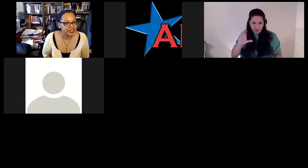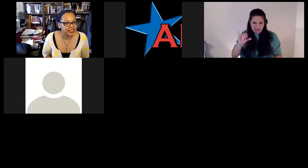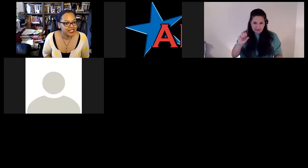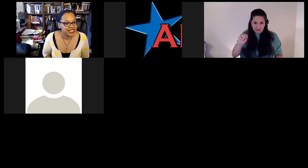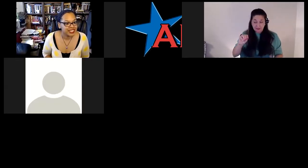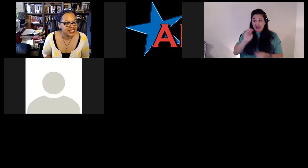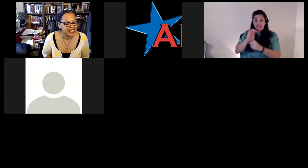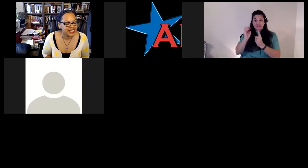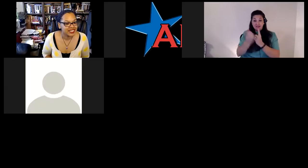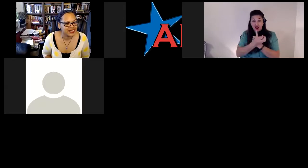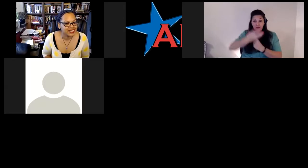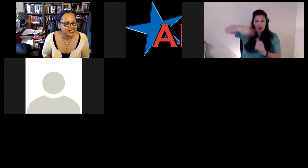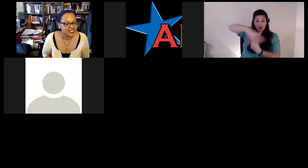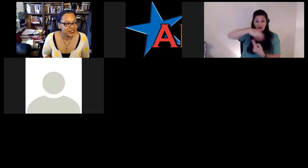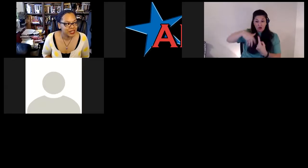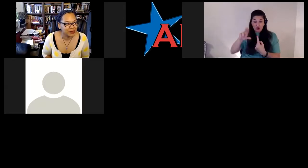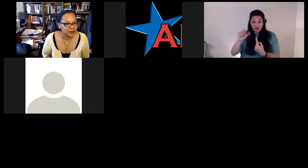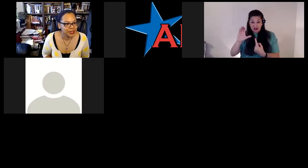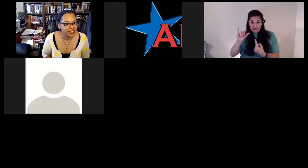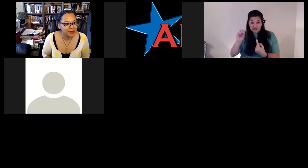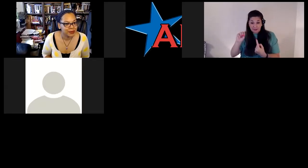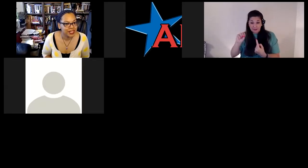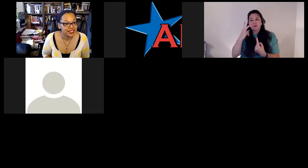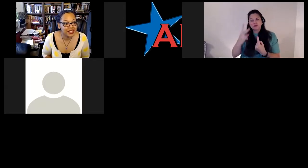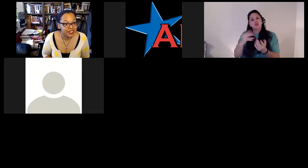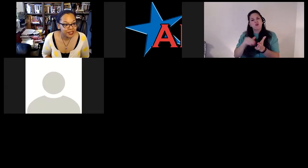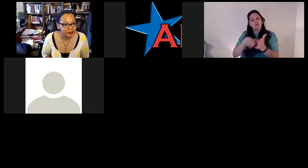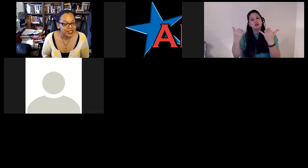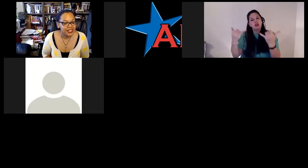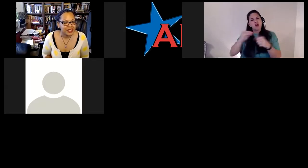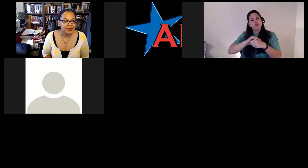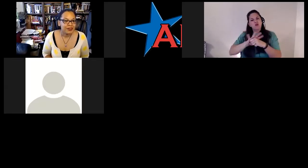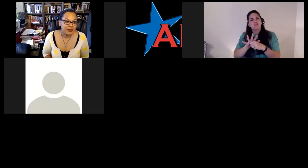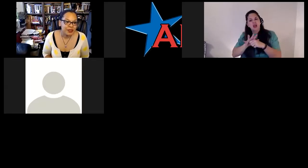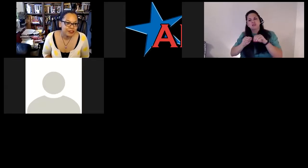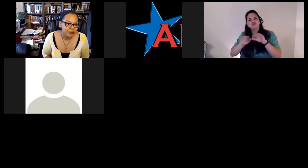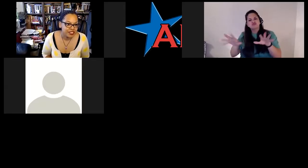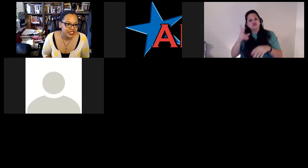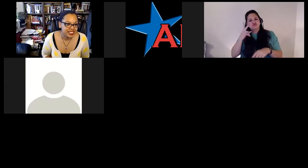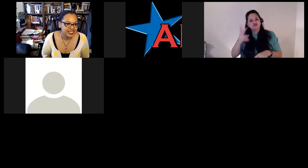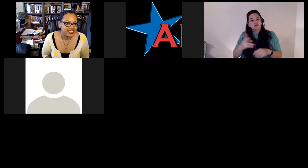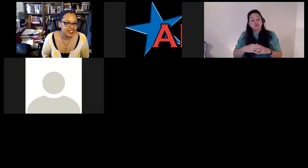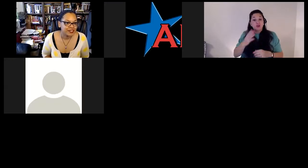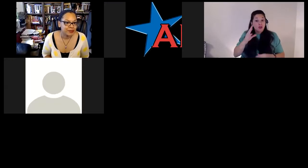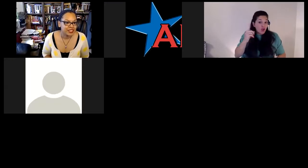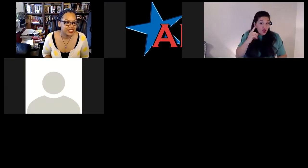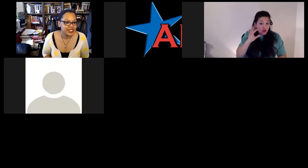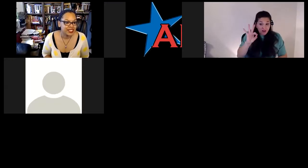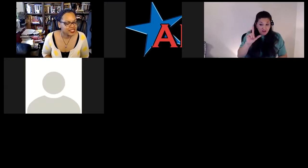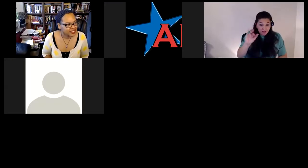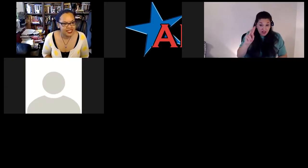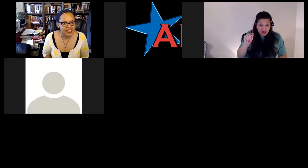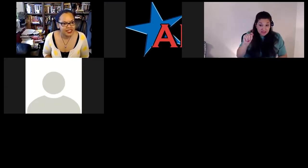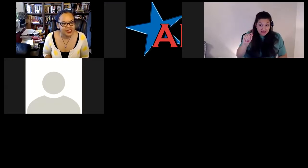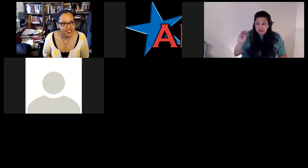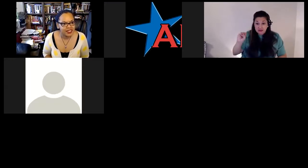we are seeing a lot with the pandemic, but it's not new. We've heard about Flint, Michigan, and how Flint, Michigan, I think